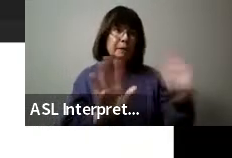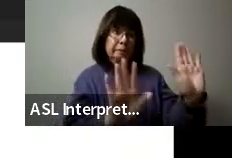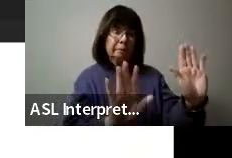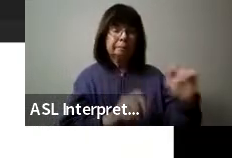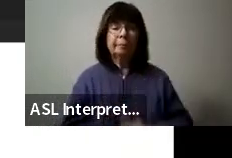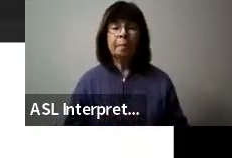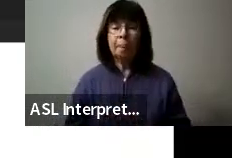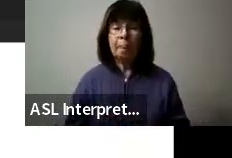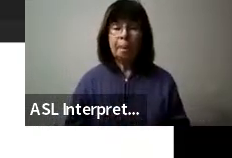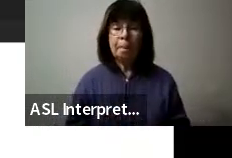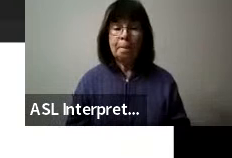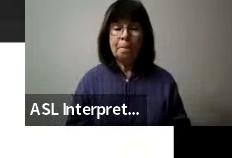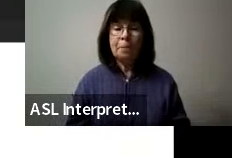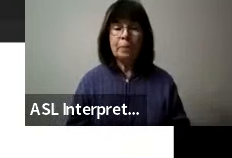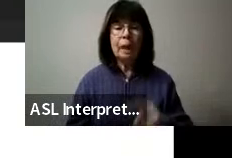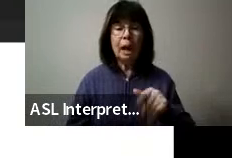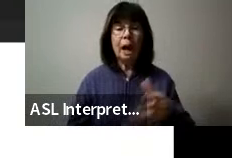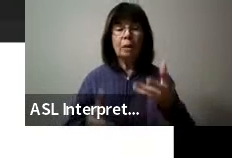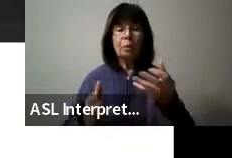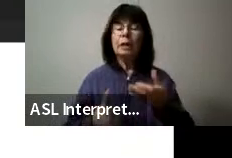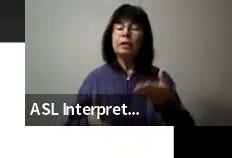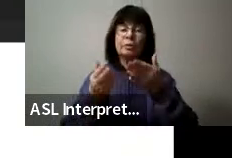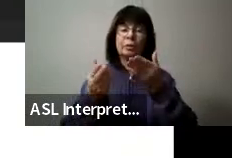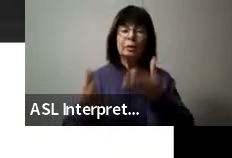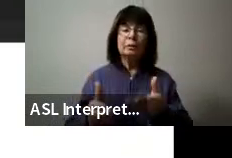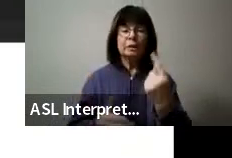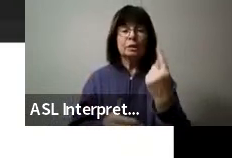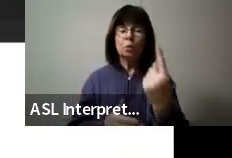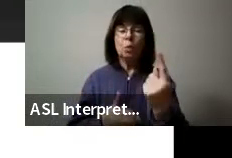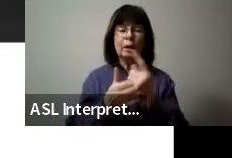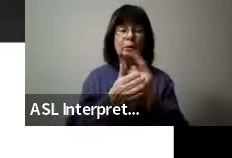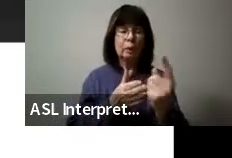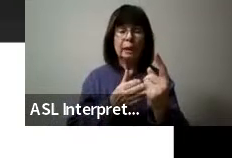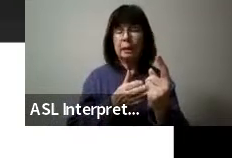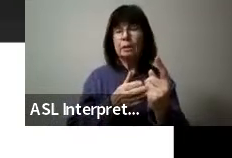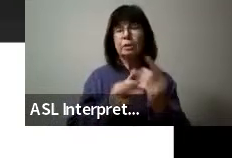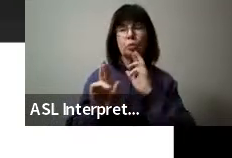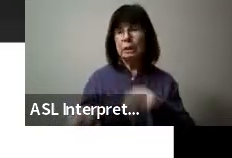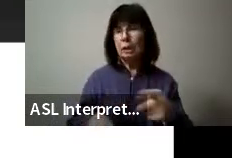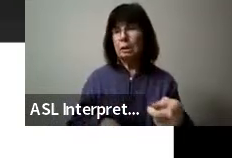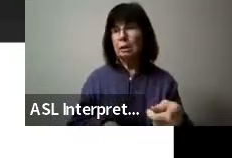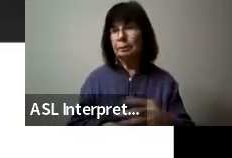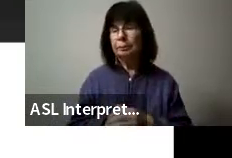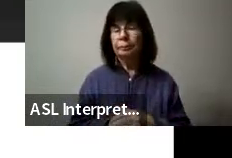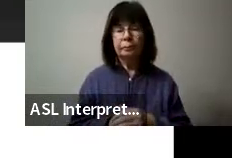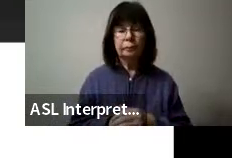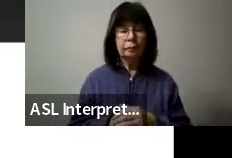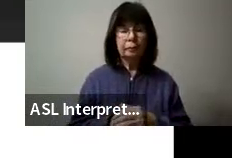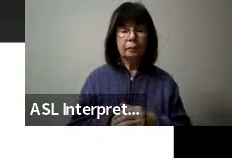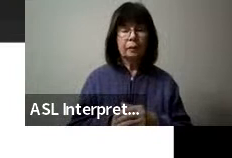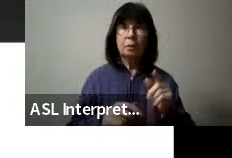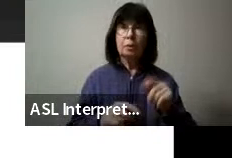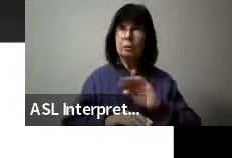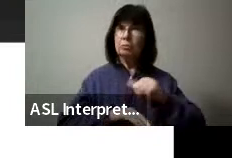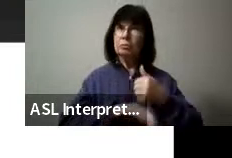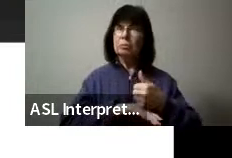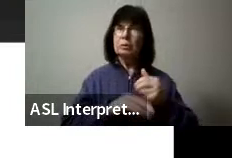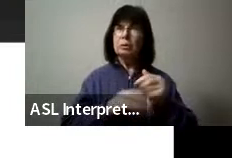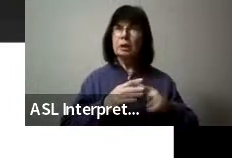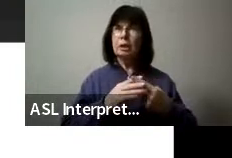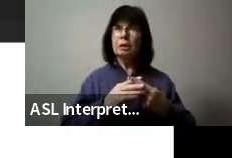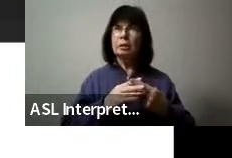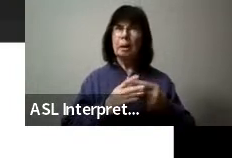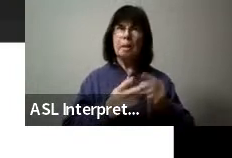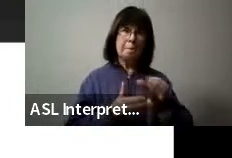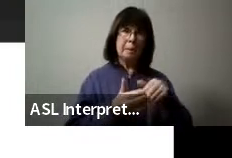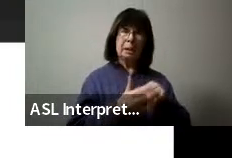quickly, I wanted to just provide, this is just 1 week's worth of results. This is when it launched, which was